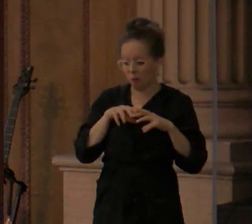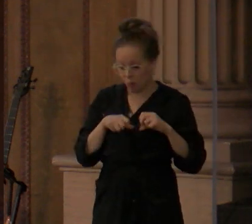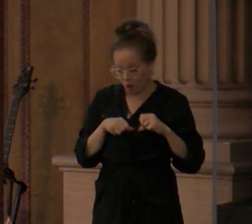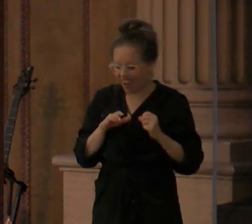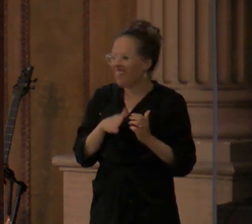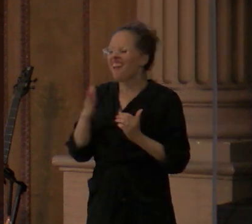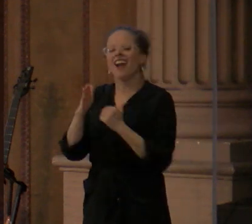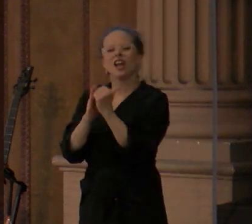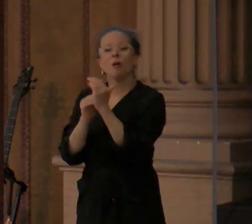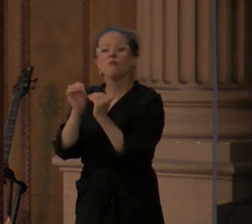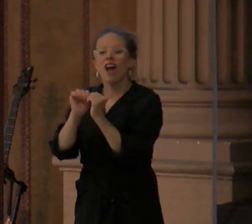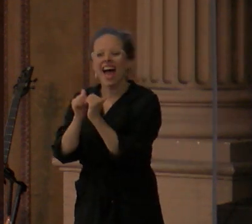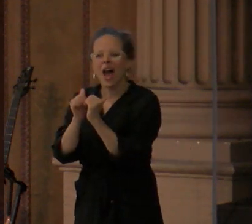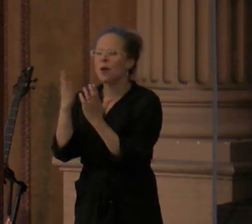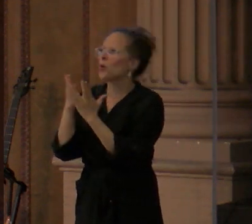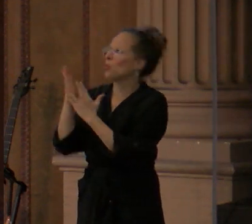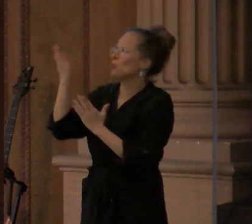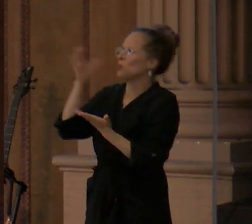by Christ.